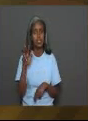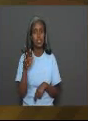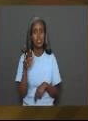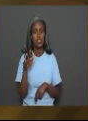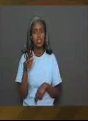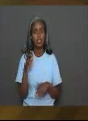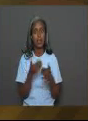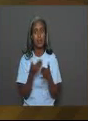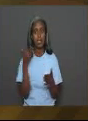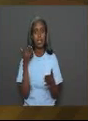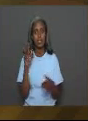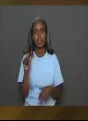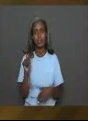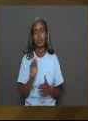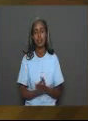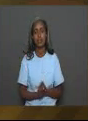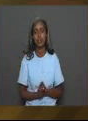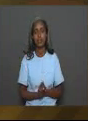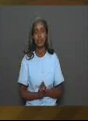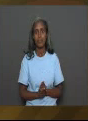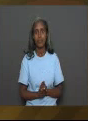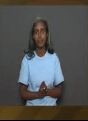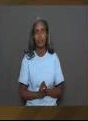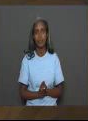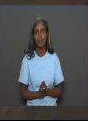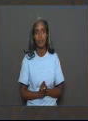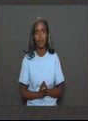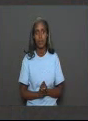times 3 minus T.